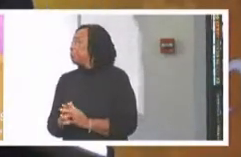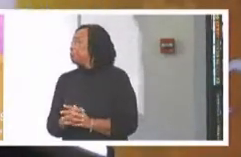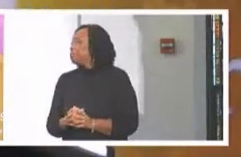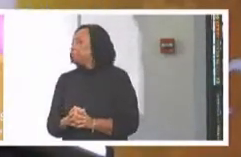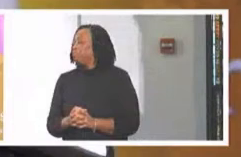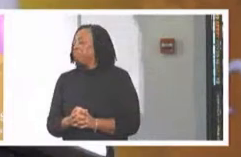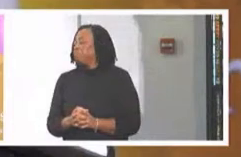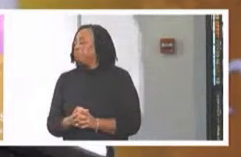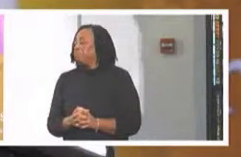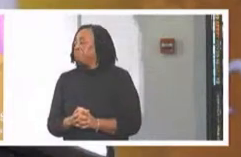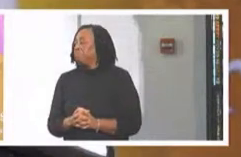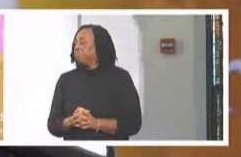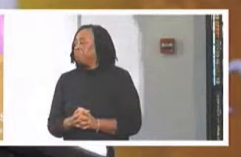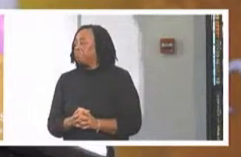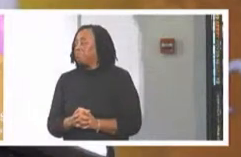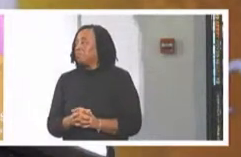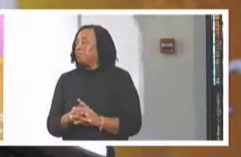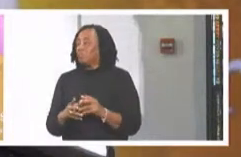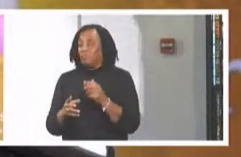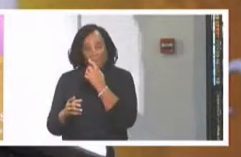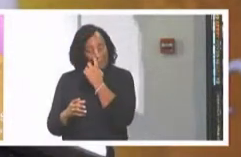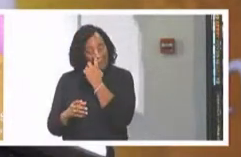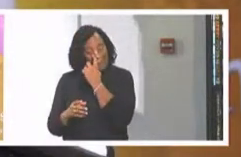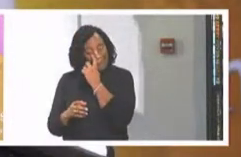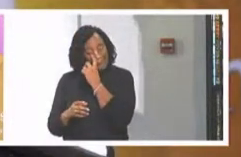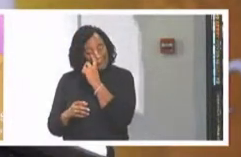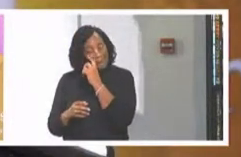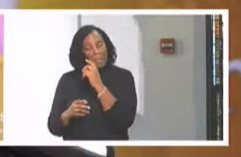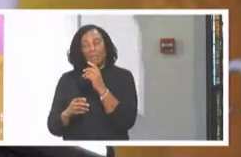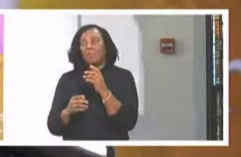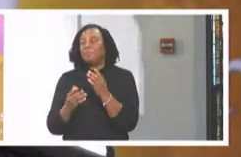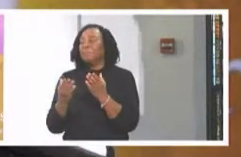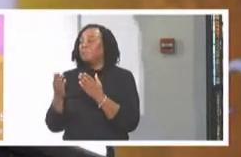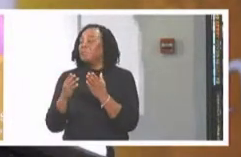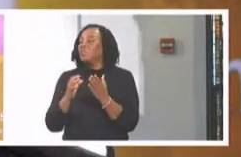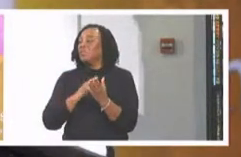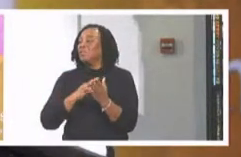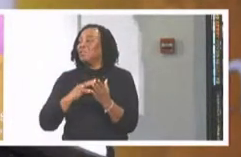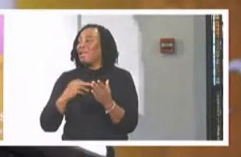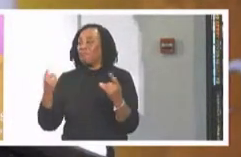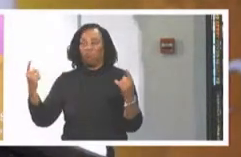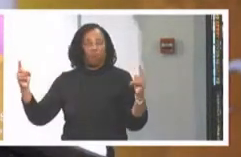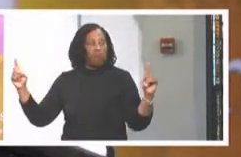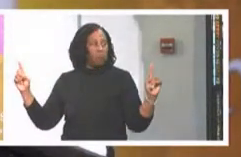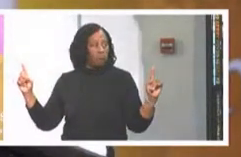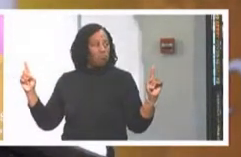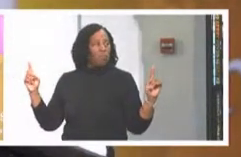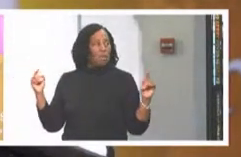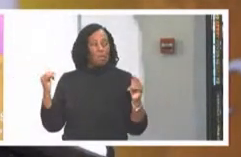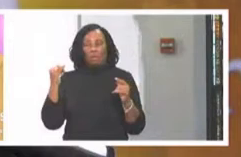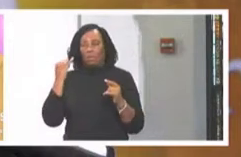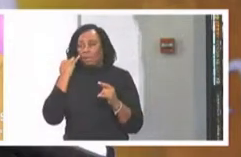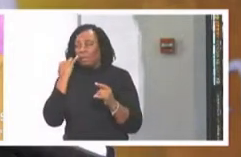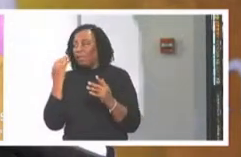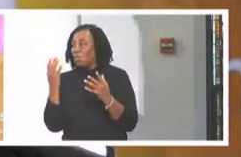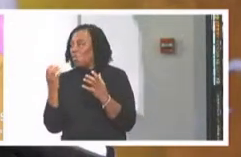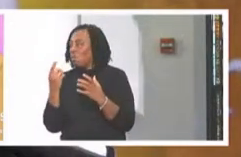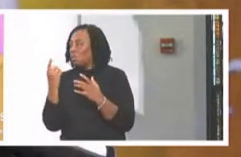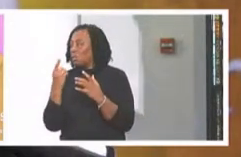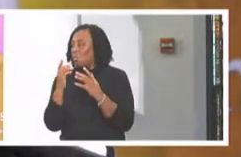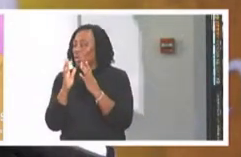As the altar workers come, if you want someone to pray with you, they'll pray with you.